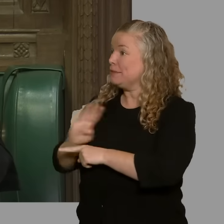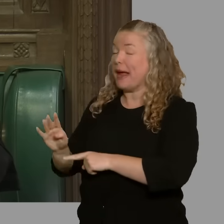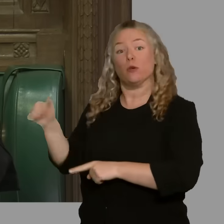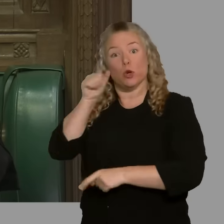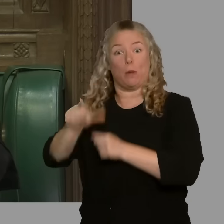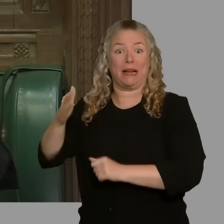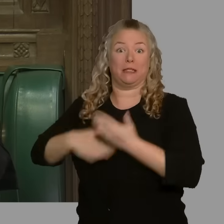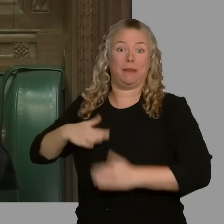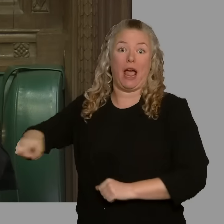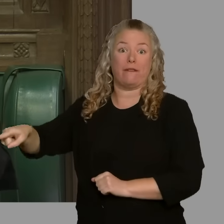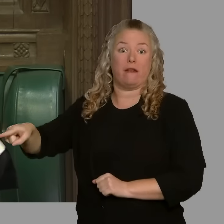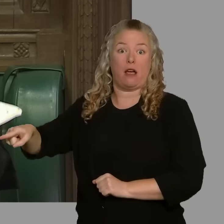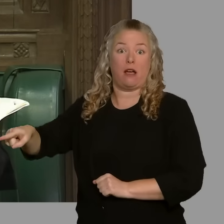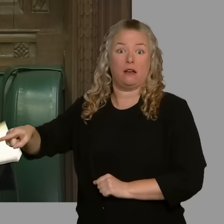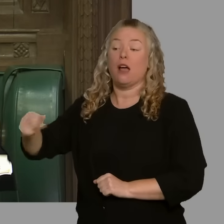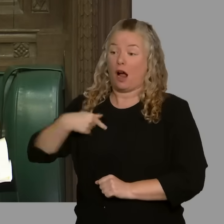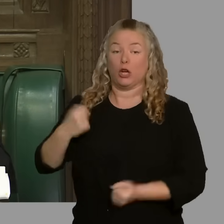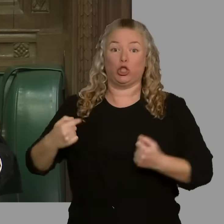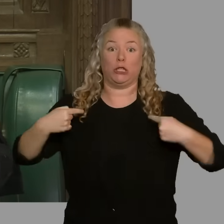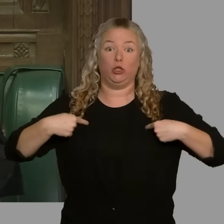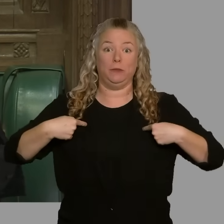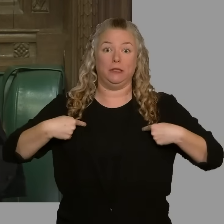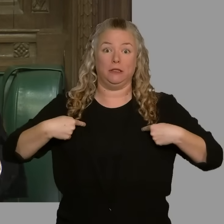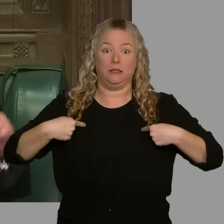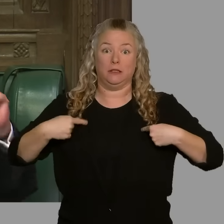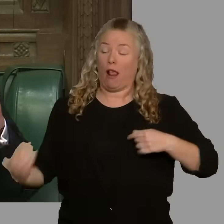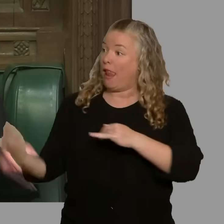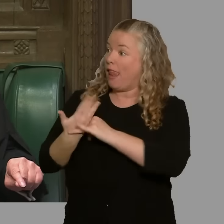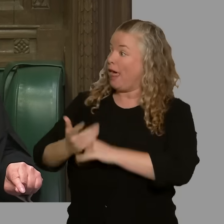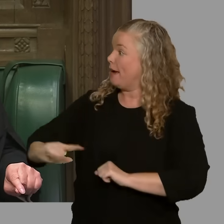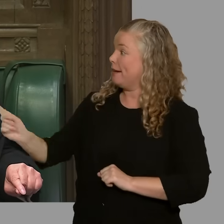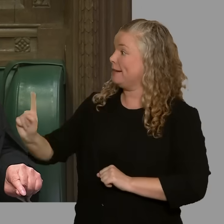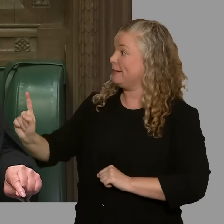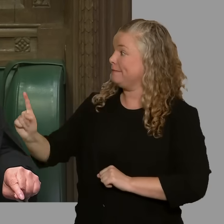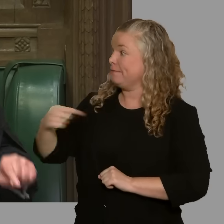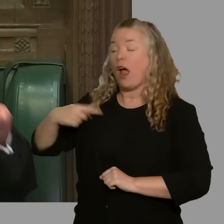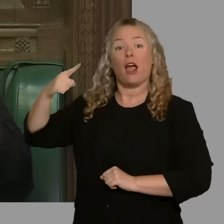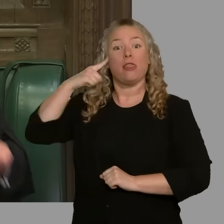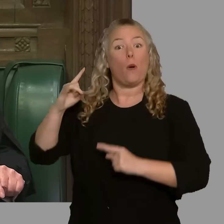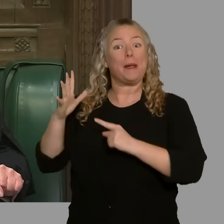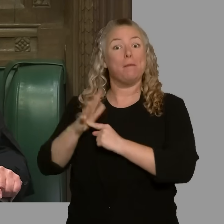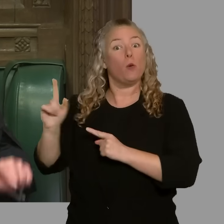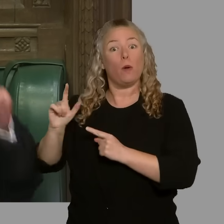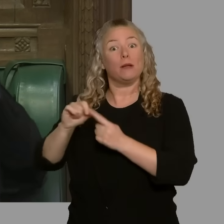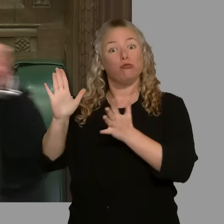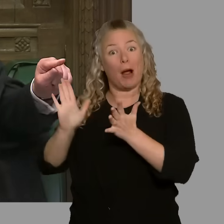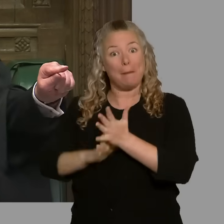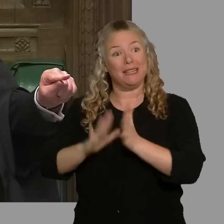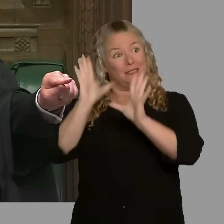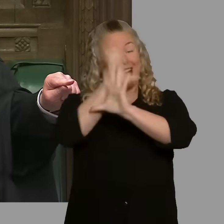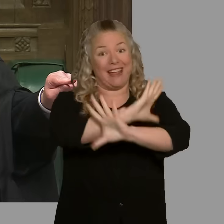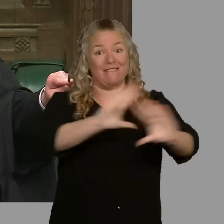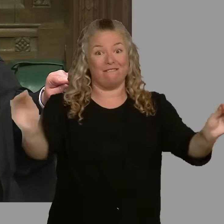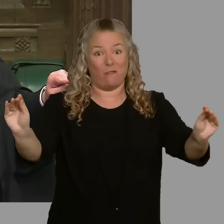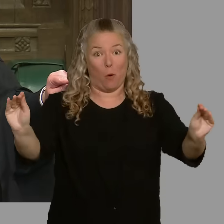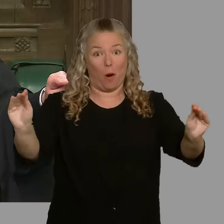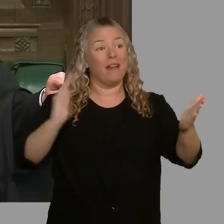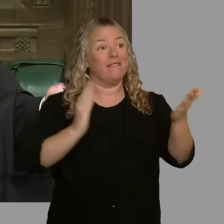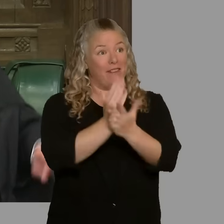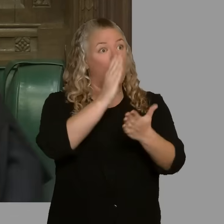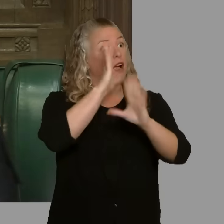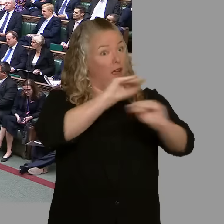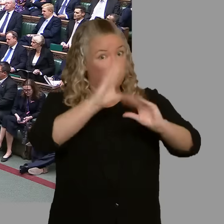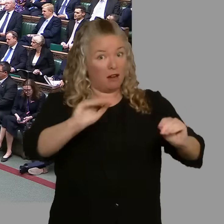than somewhere else. So please, this is very important to me and very important to the House. I take it seriously, so I don't need any more